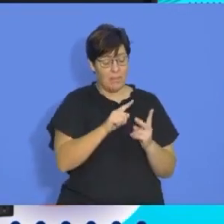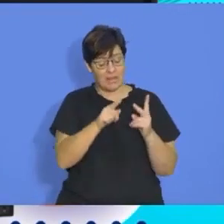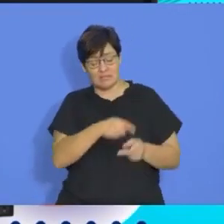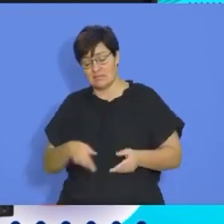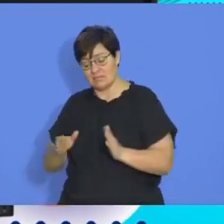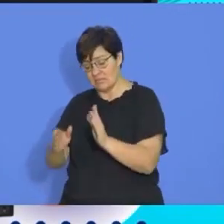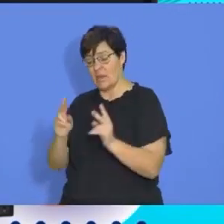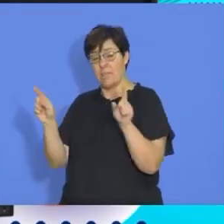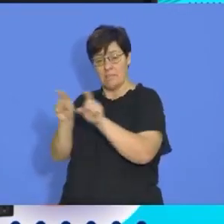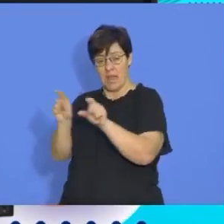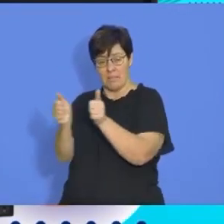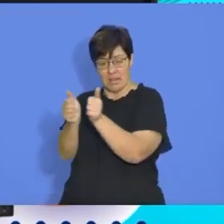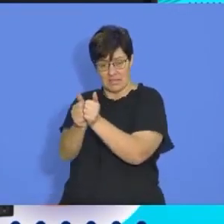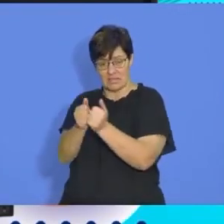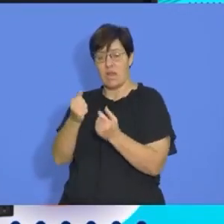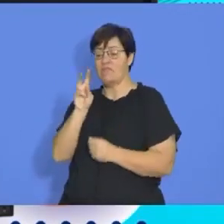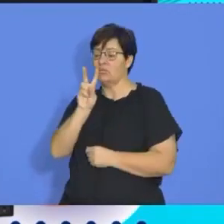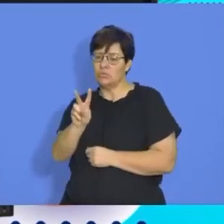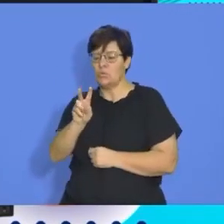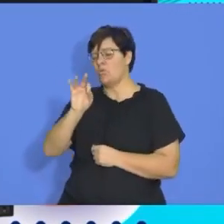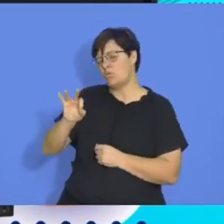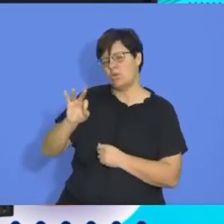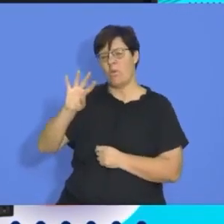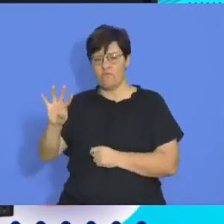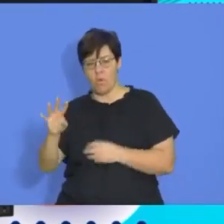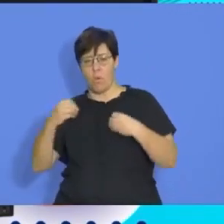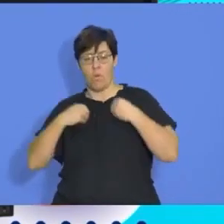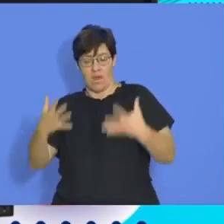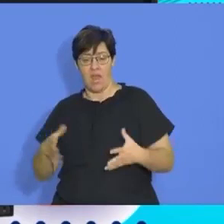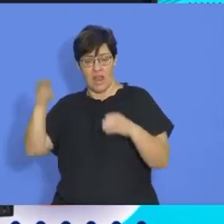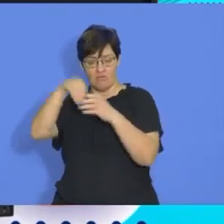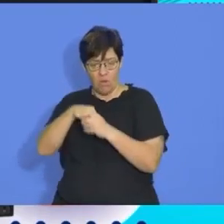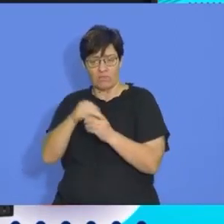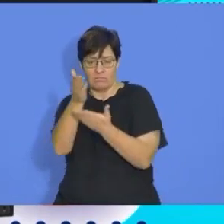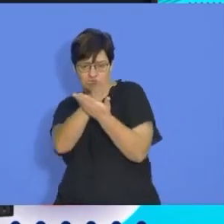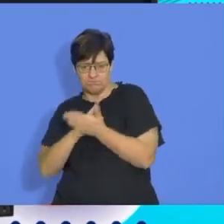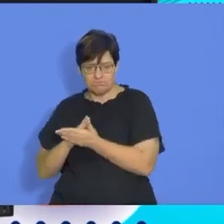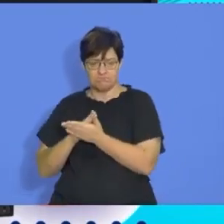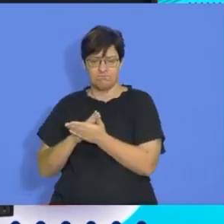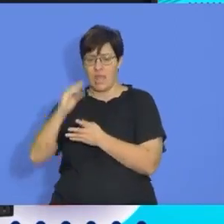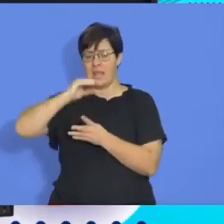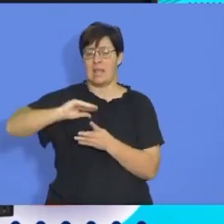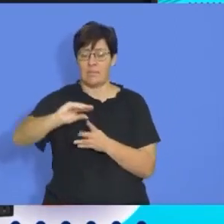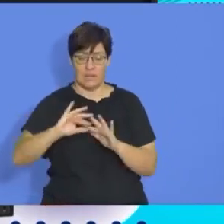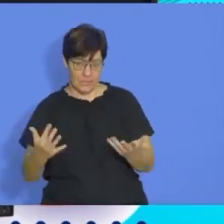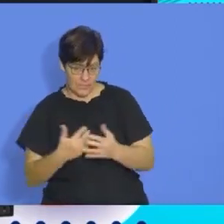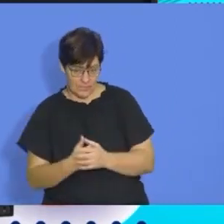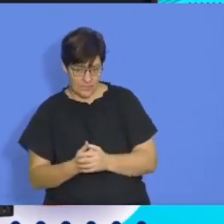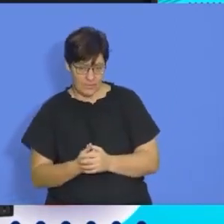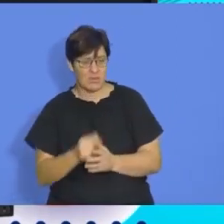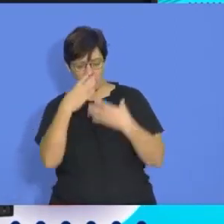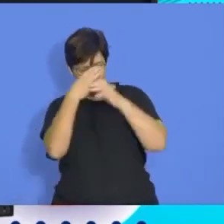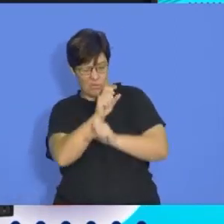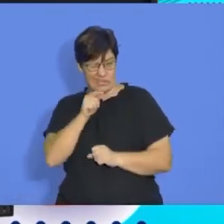partnership, obviously you've got two or more owners involved in the business. Okay, so that's what we're going to